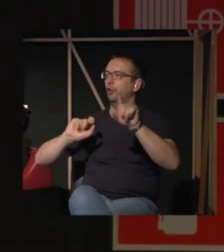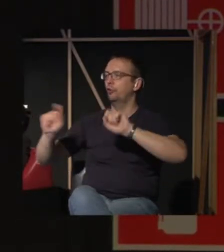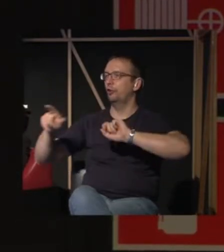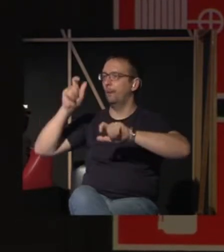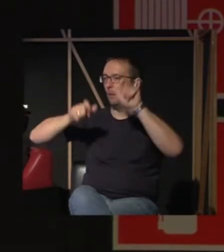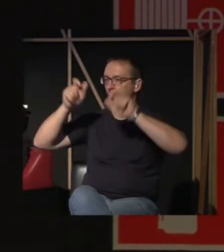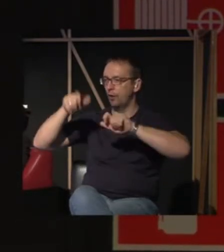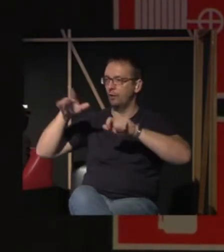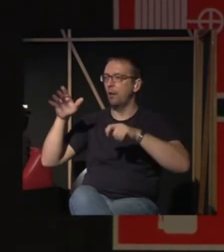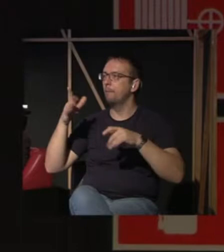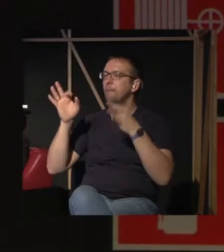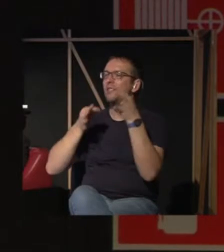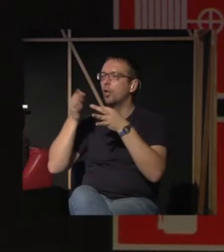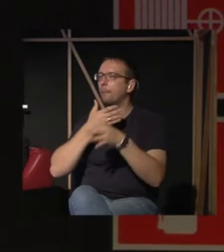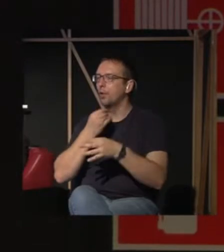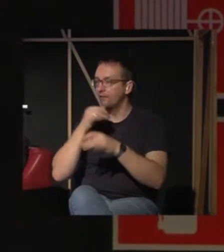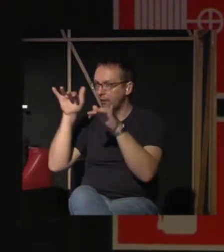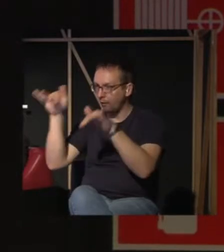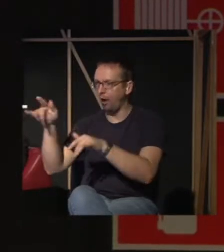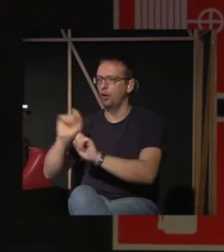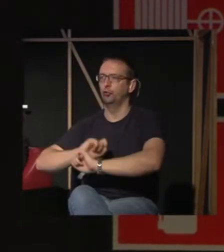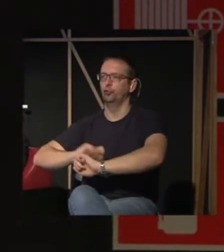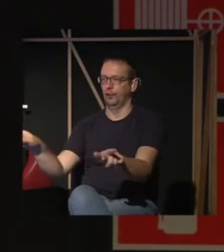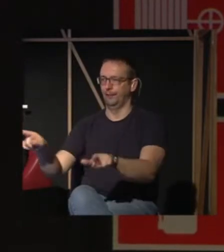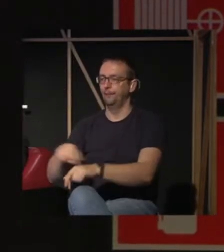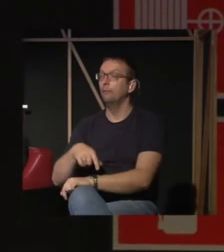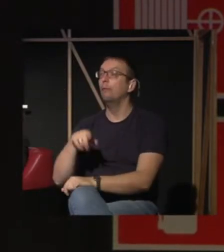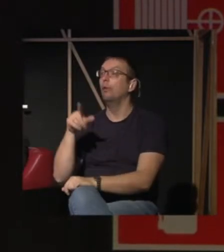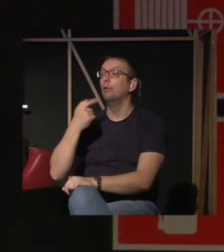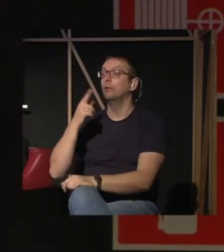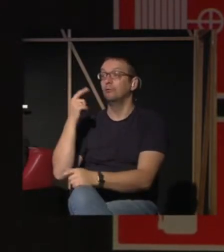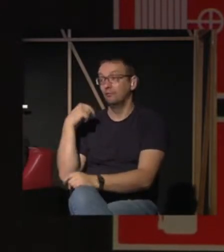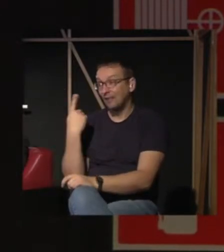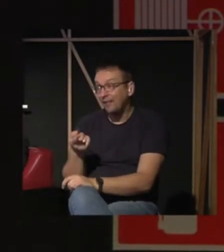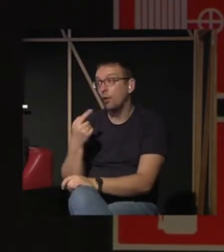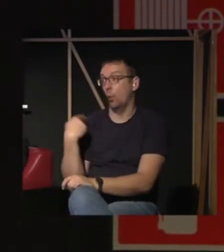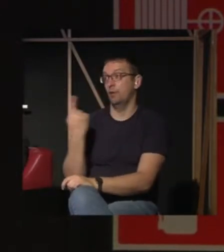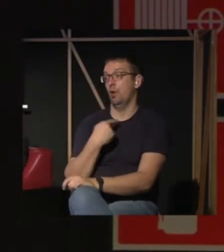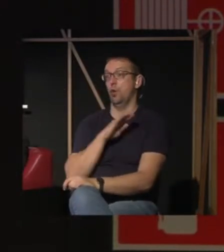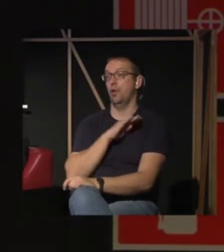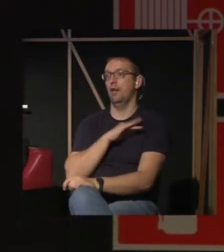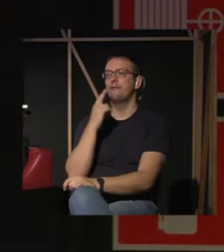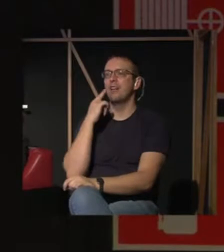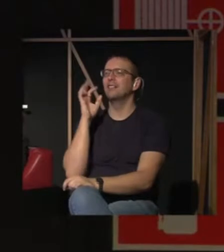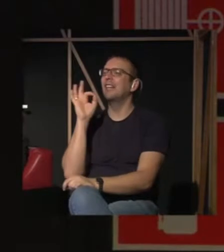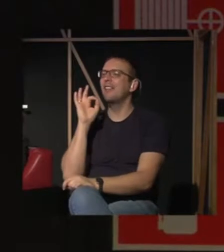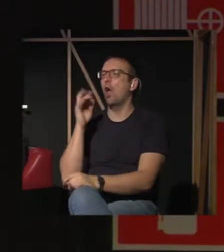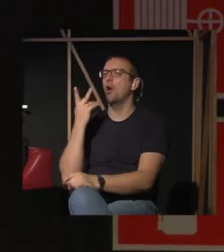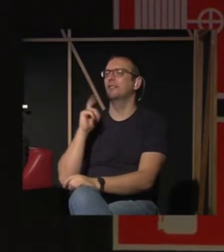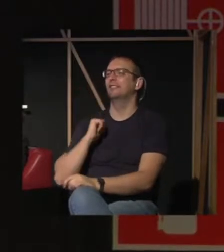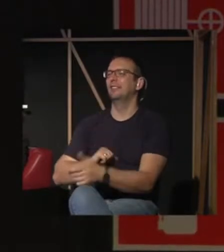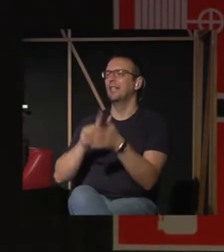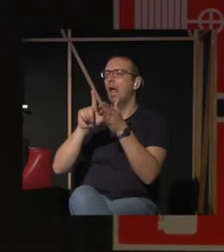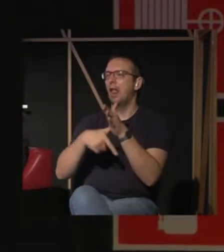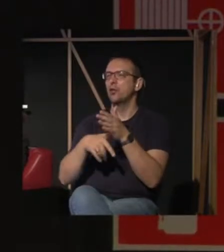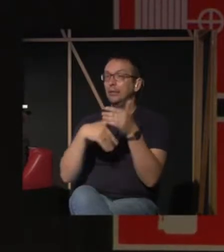took responsibility and know what kinds of services were being offered so that they could make their teams aware of this as well.